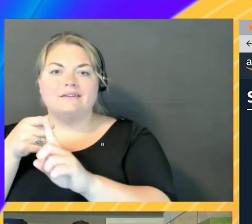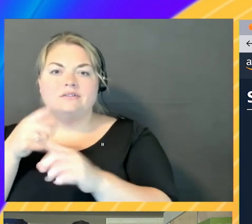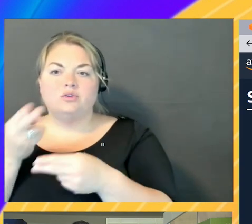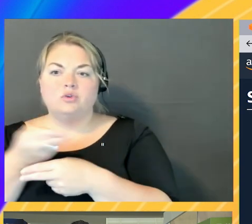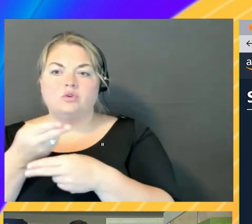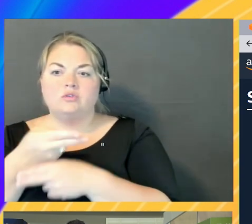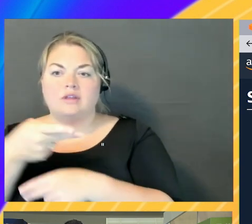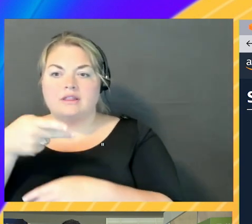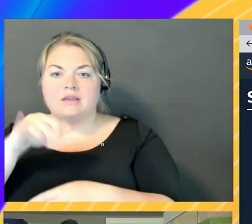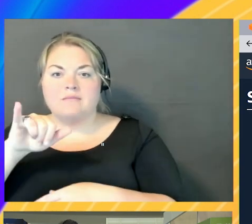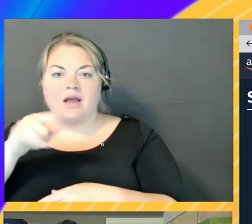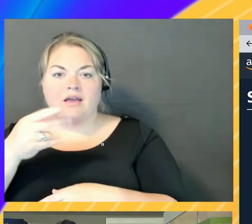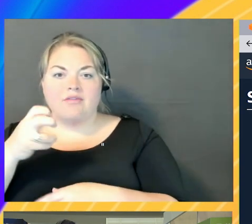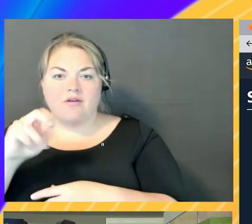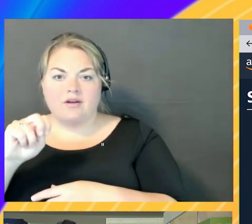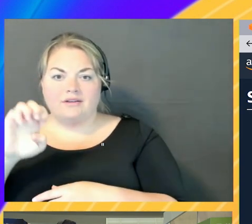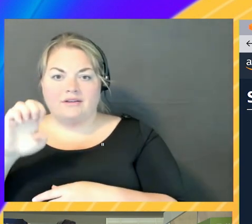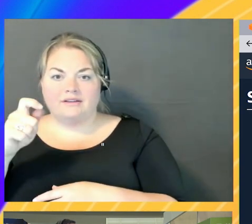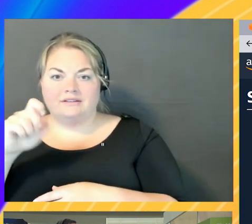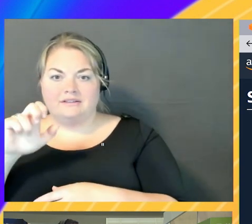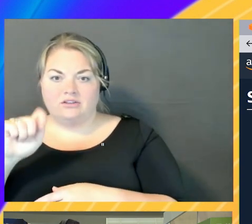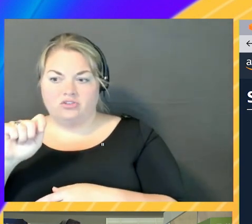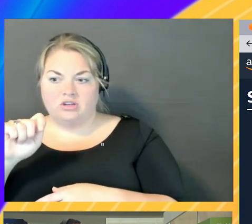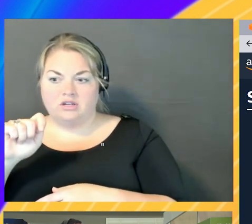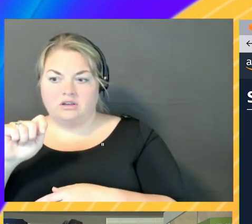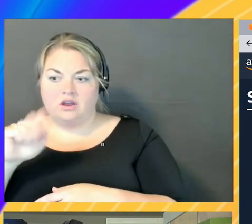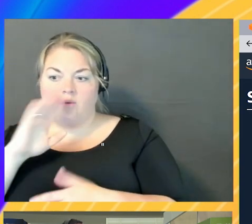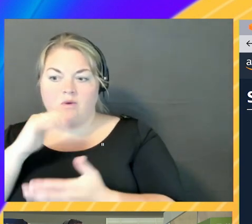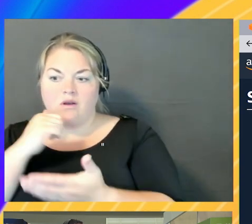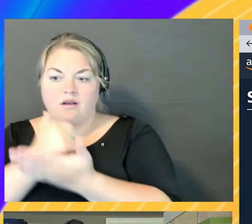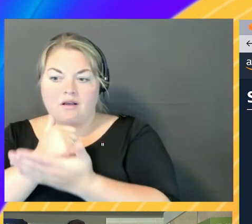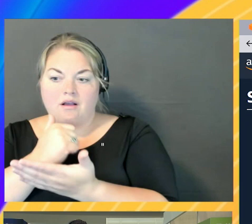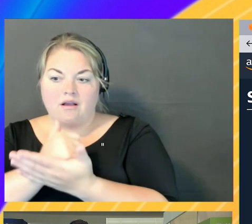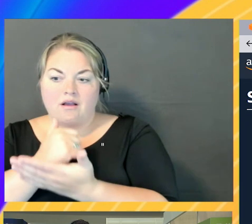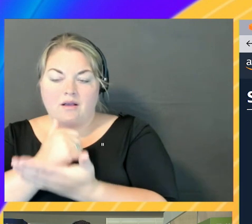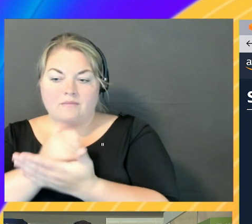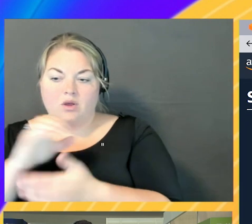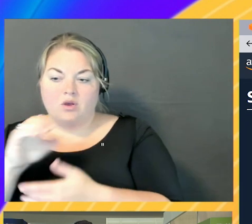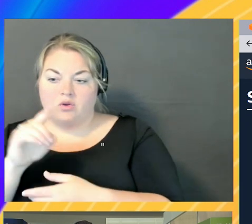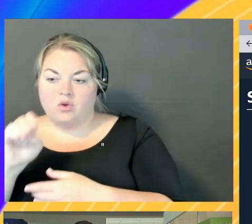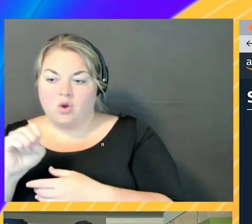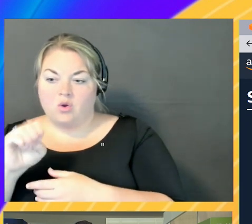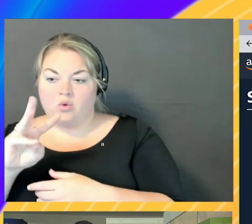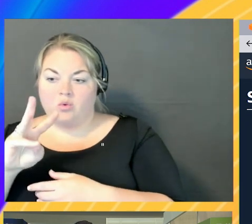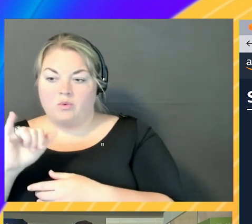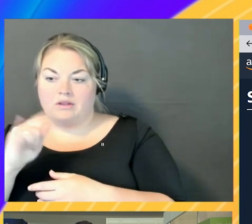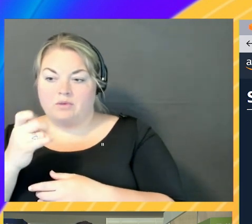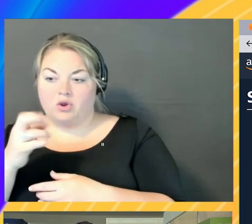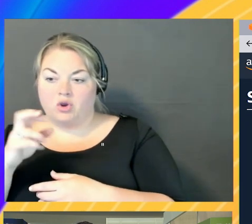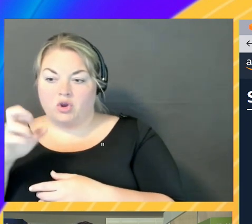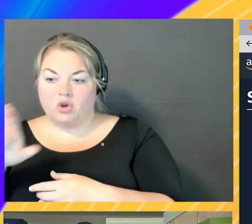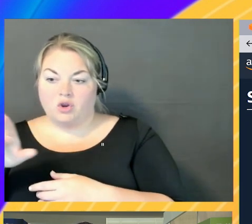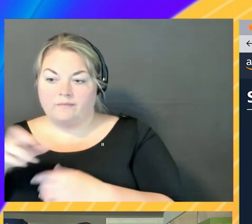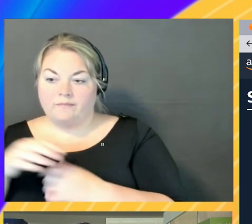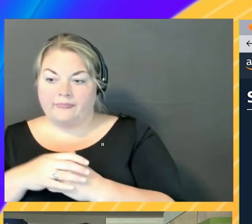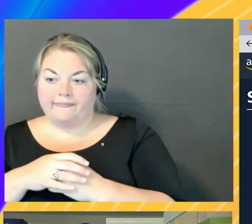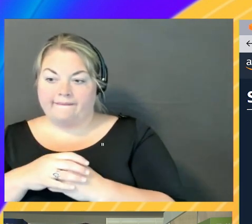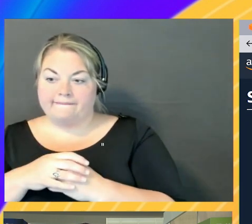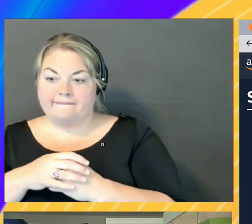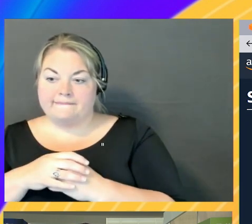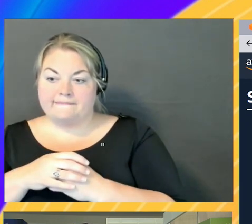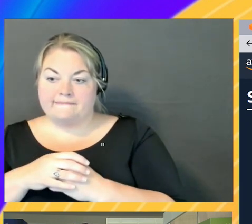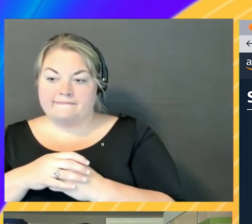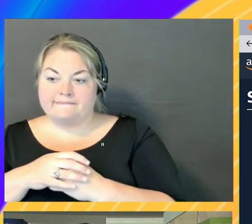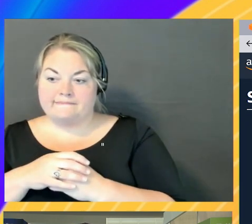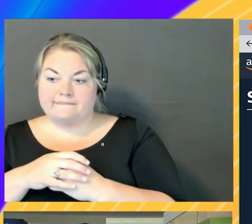Python. That's going to help CodeWhisperer identify what language we're using. Okay. So now if I say